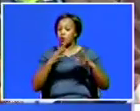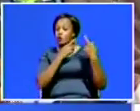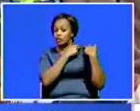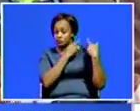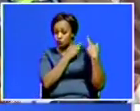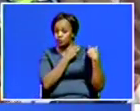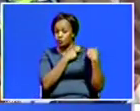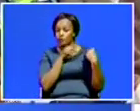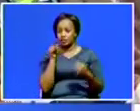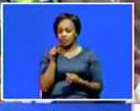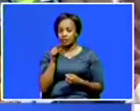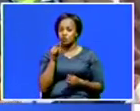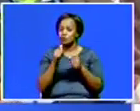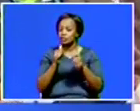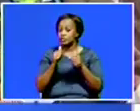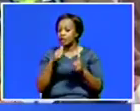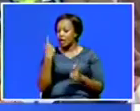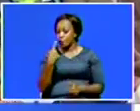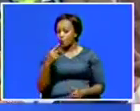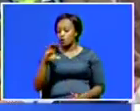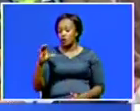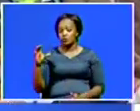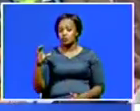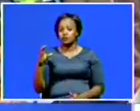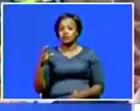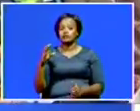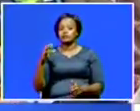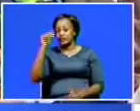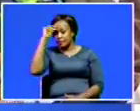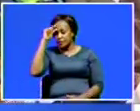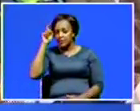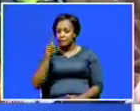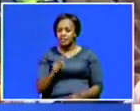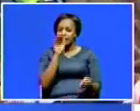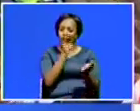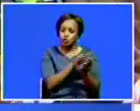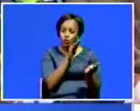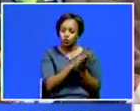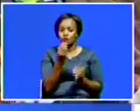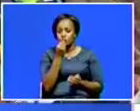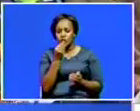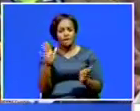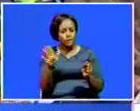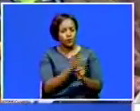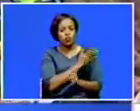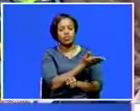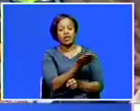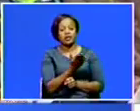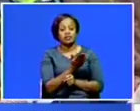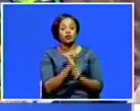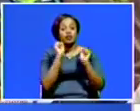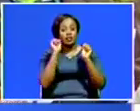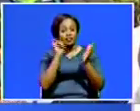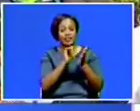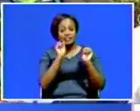county government, that they should be prepared. They should have stores of food, even in terms of plenty, they should stock food so that they can supply,